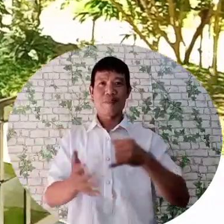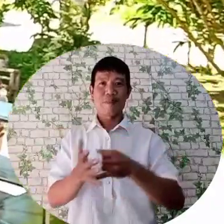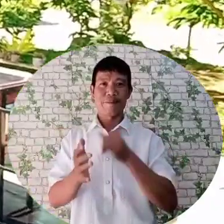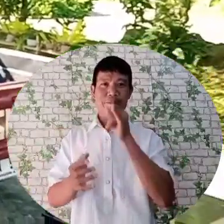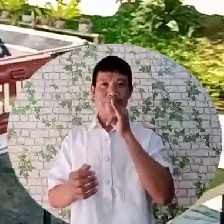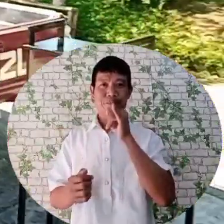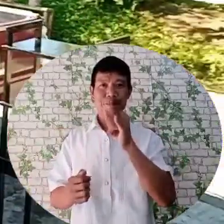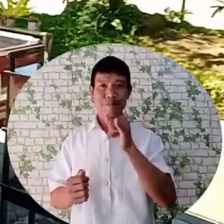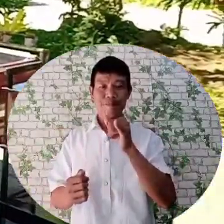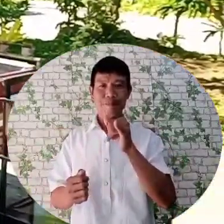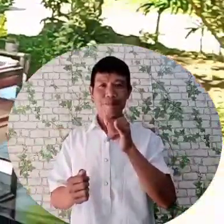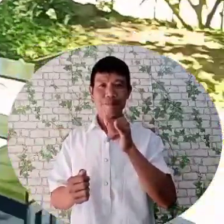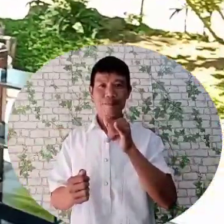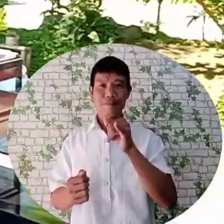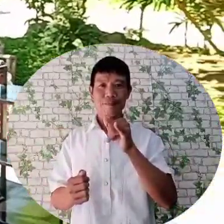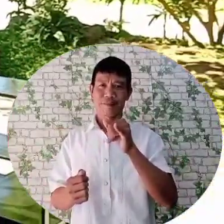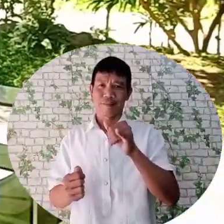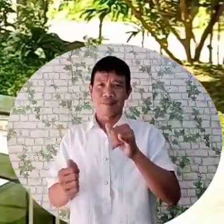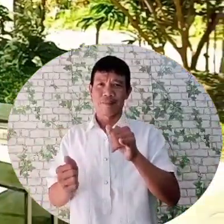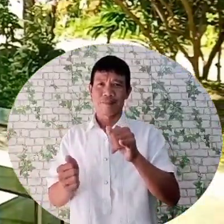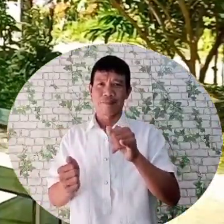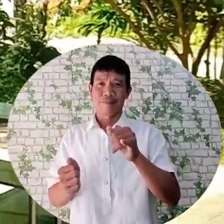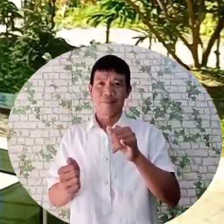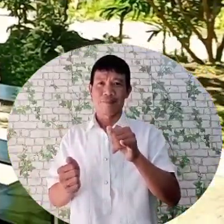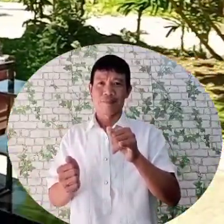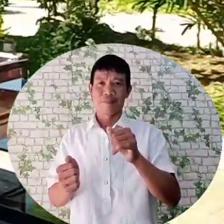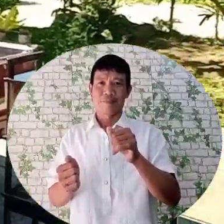my content with